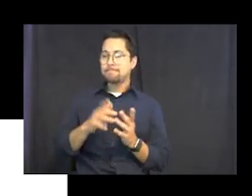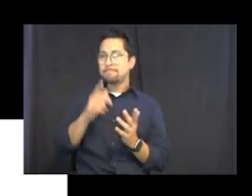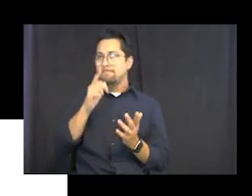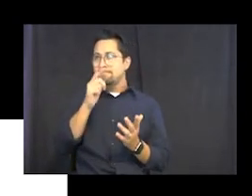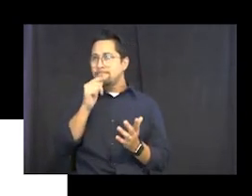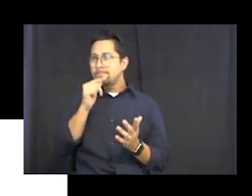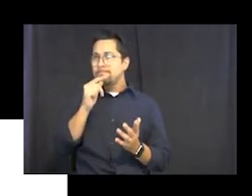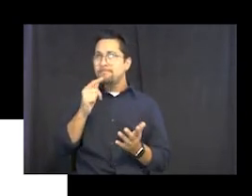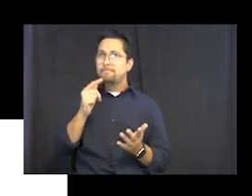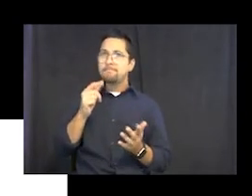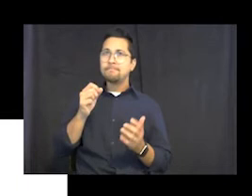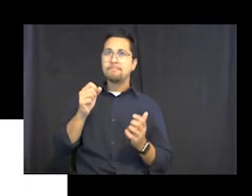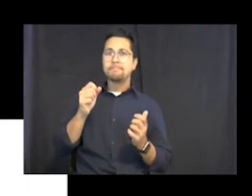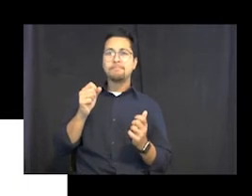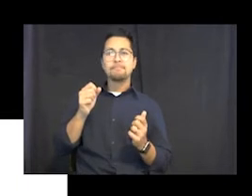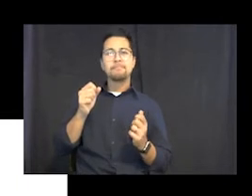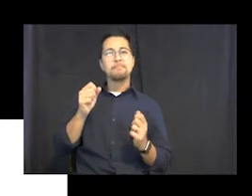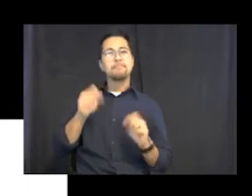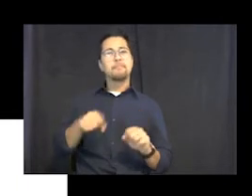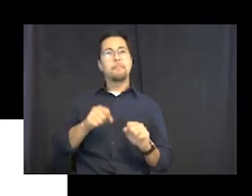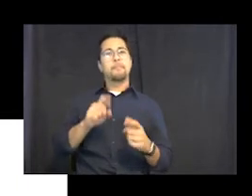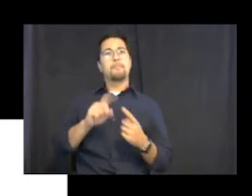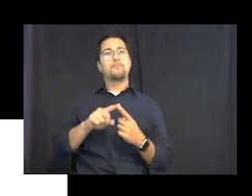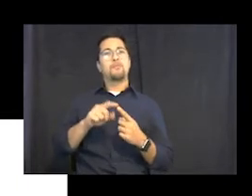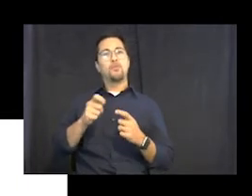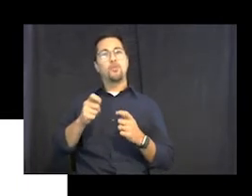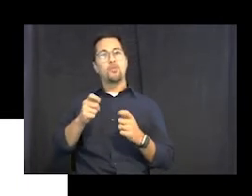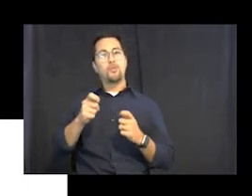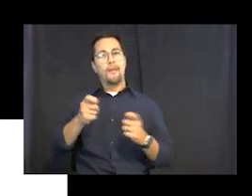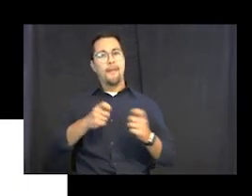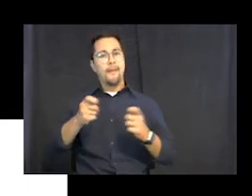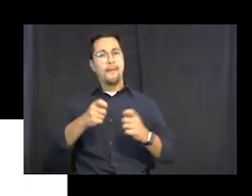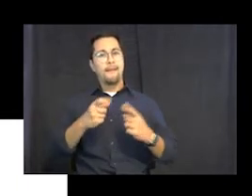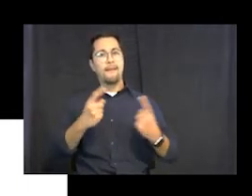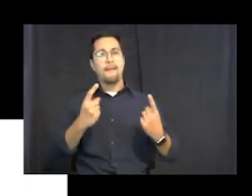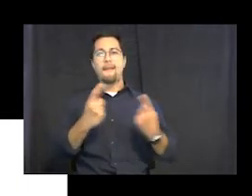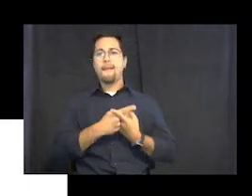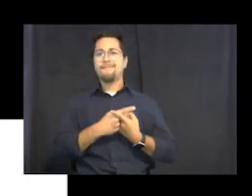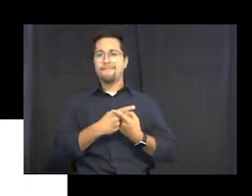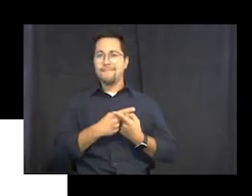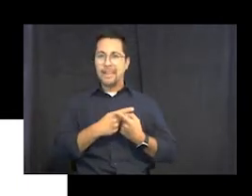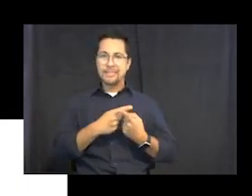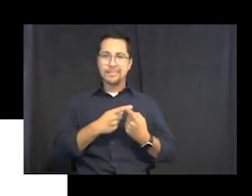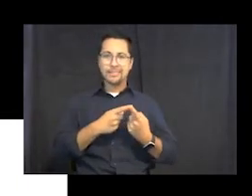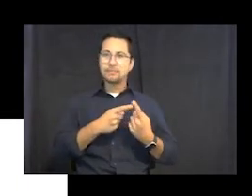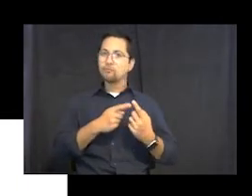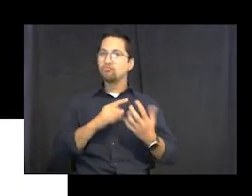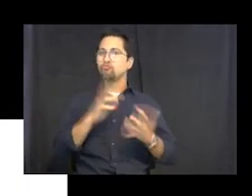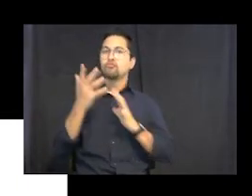was able to handle conflicting situations,